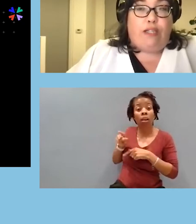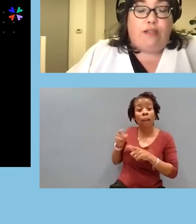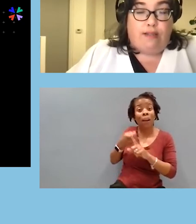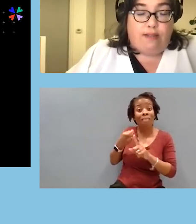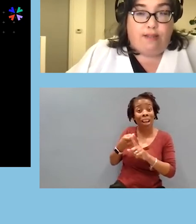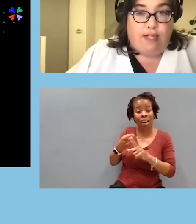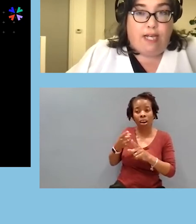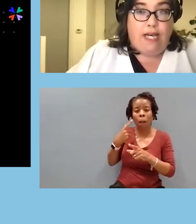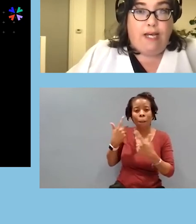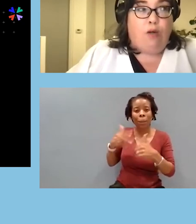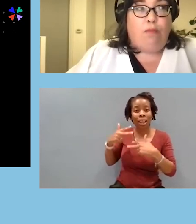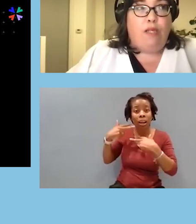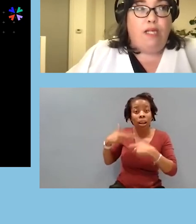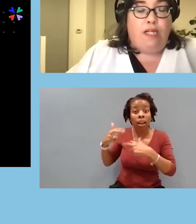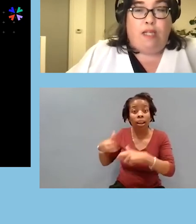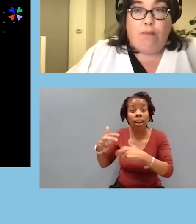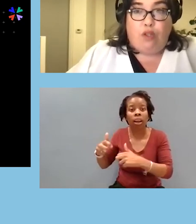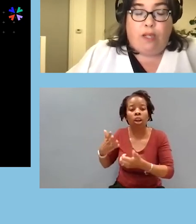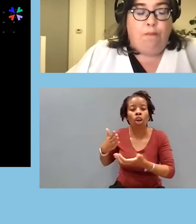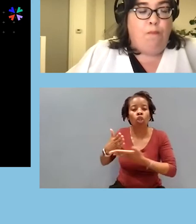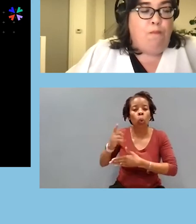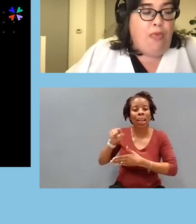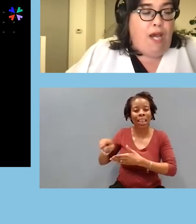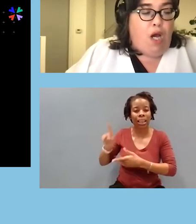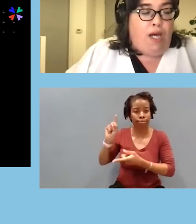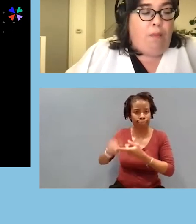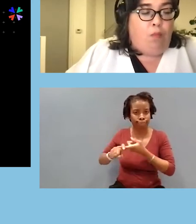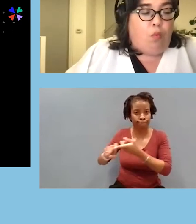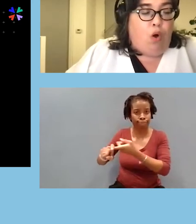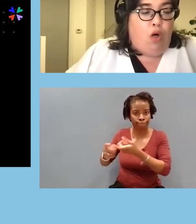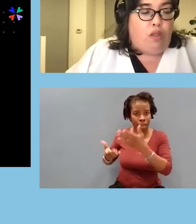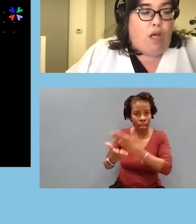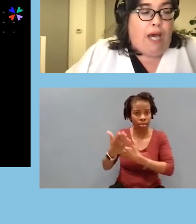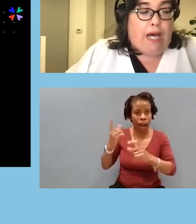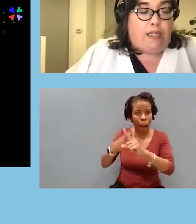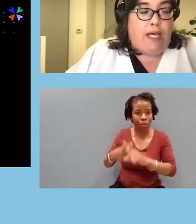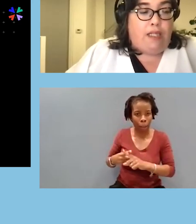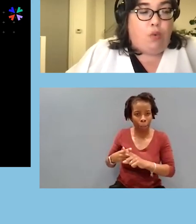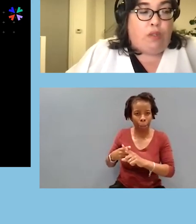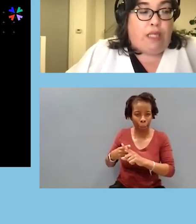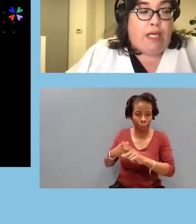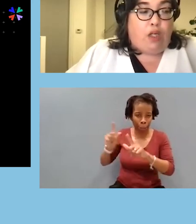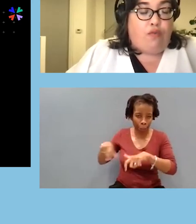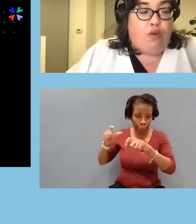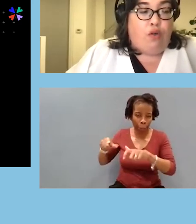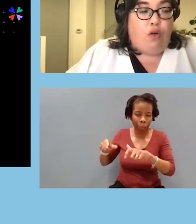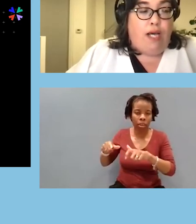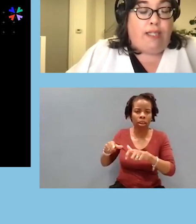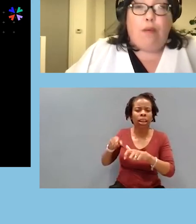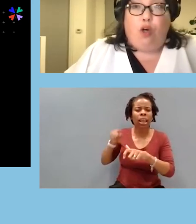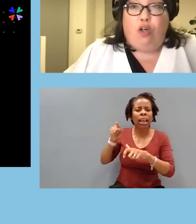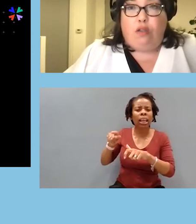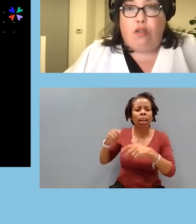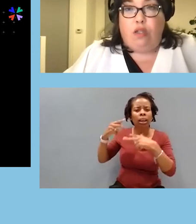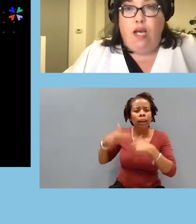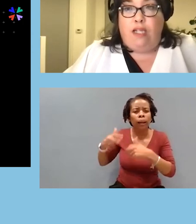his residency at Het Helm in Amsterdam, what access was like for a